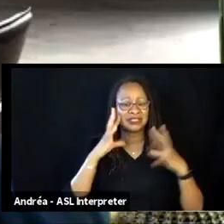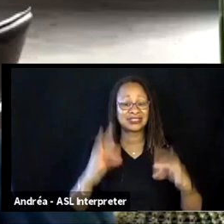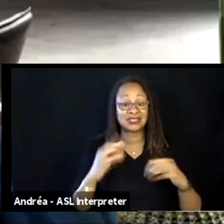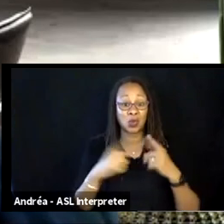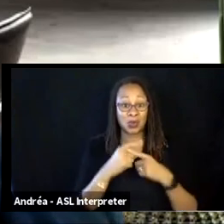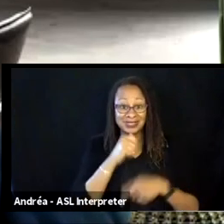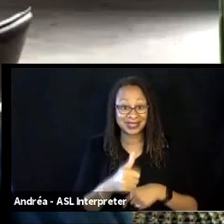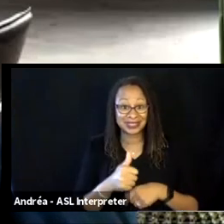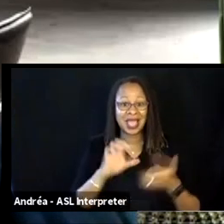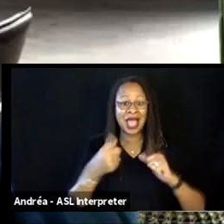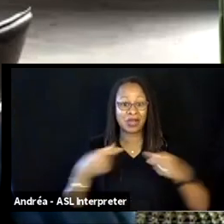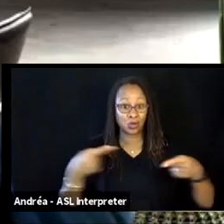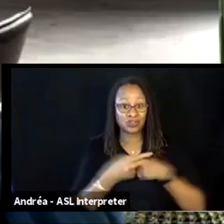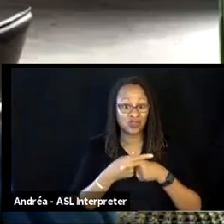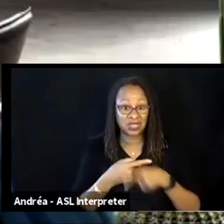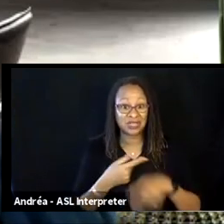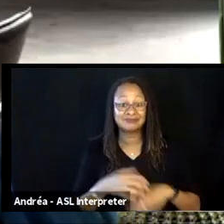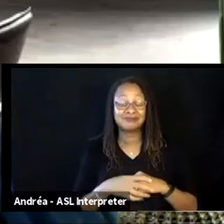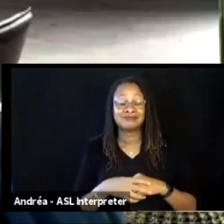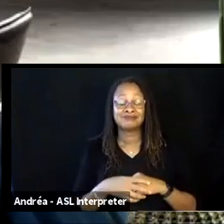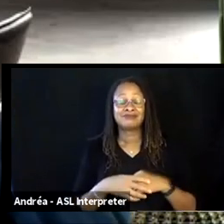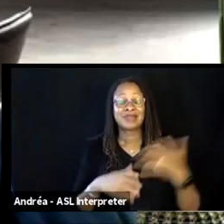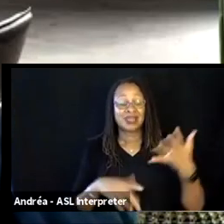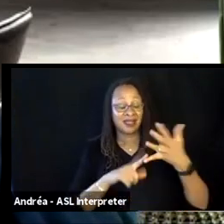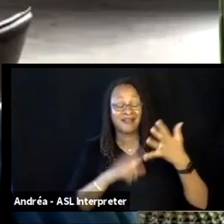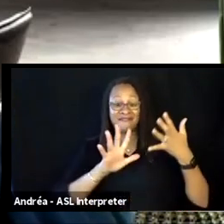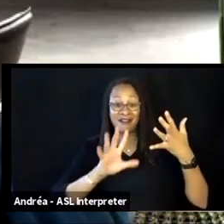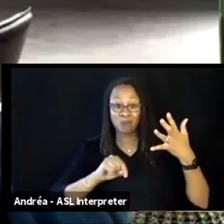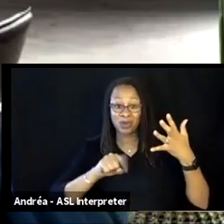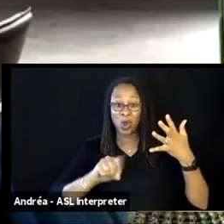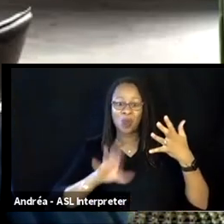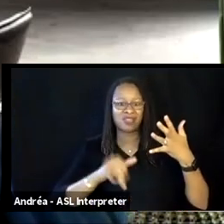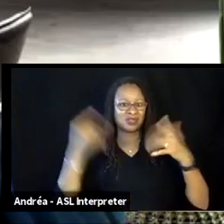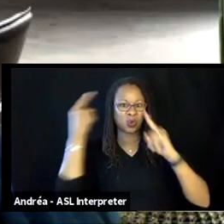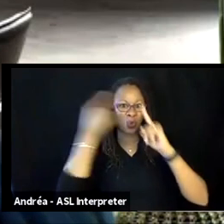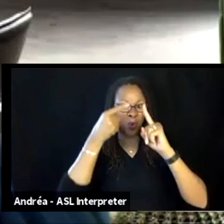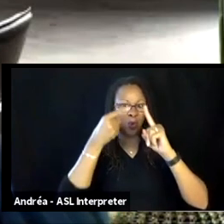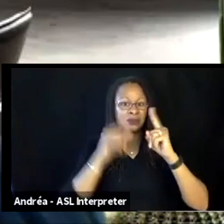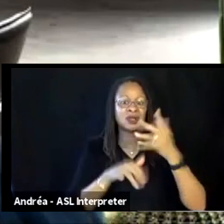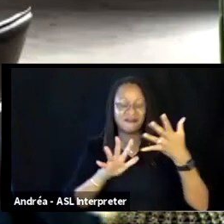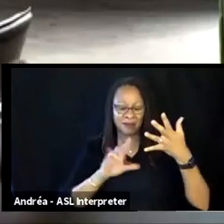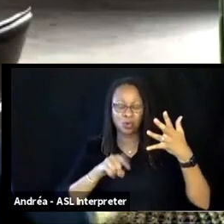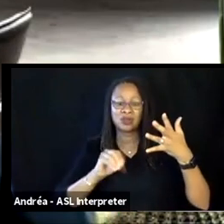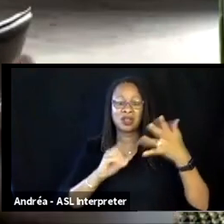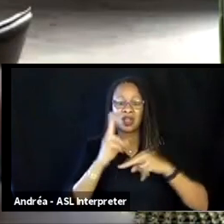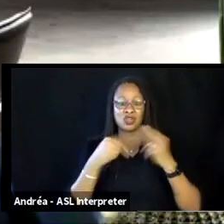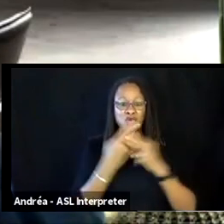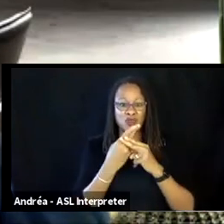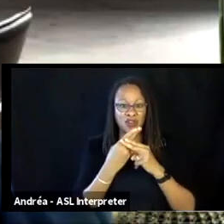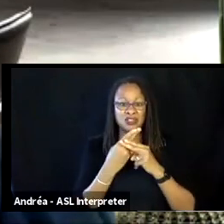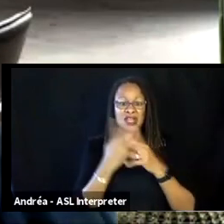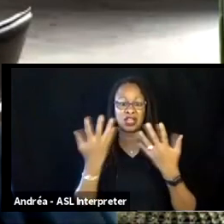you intervene? And ultimately, we want to get to a 5.0 universe where diversity and inclusion is part of your